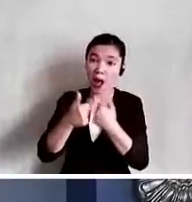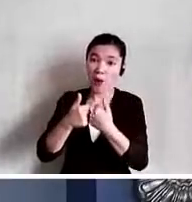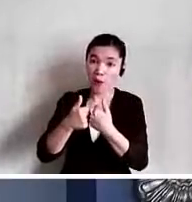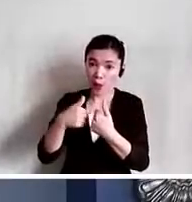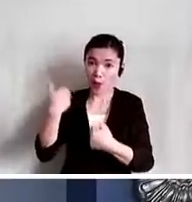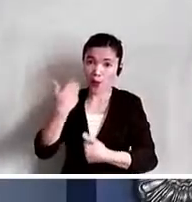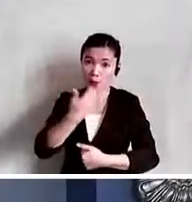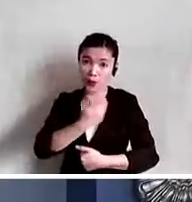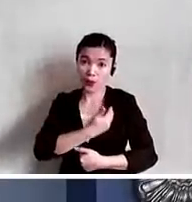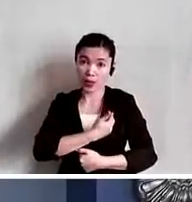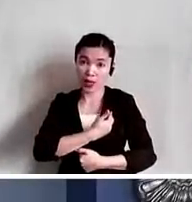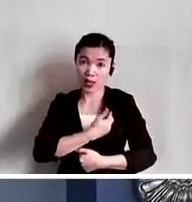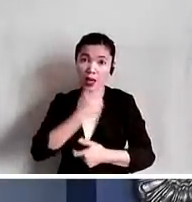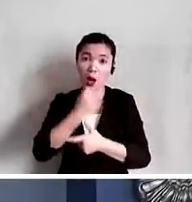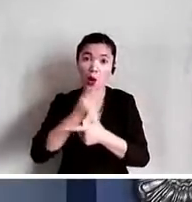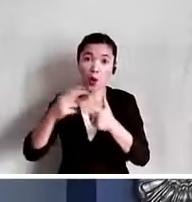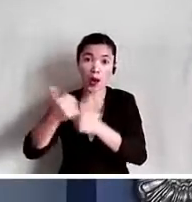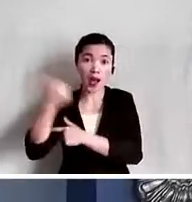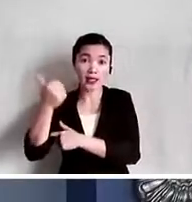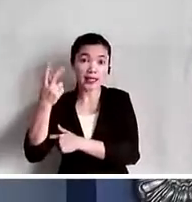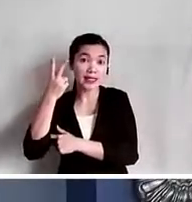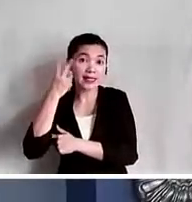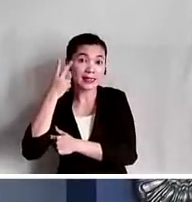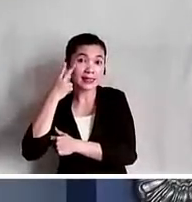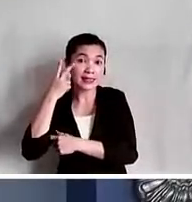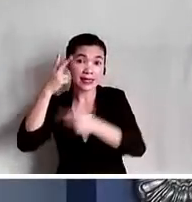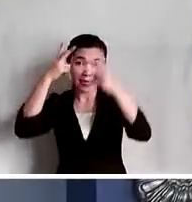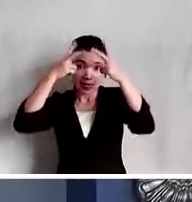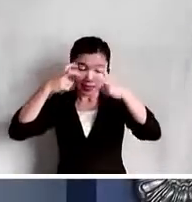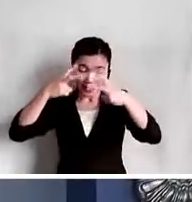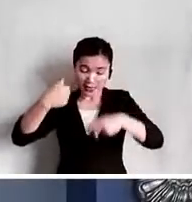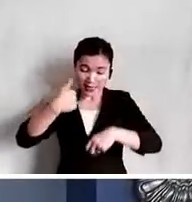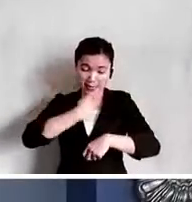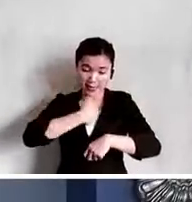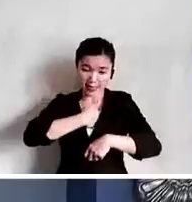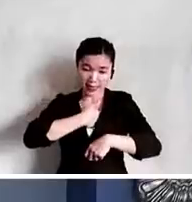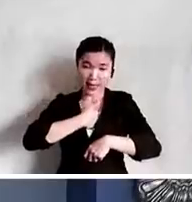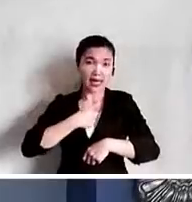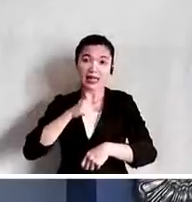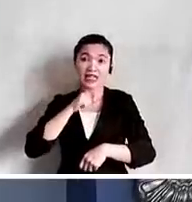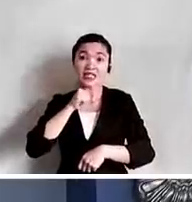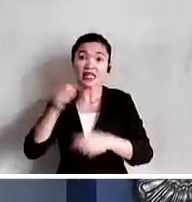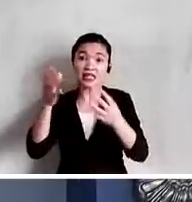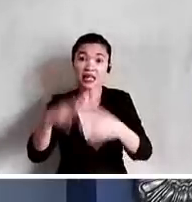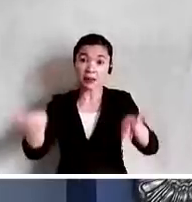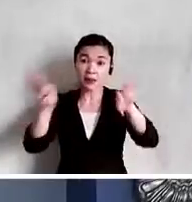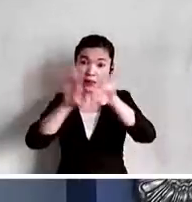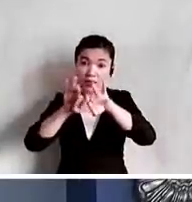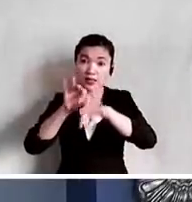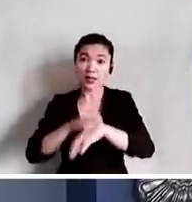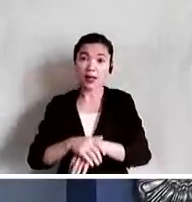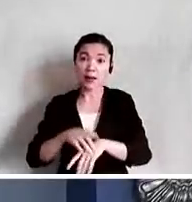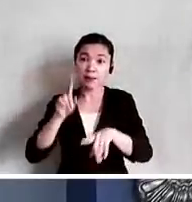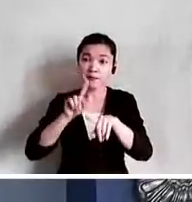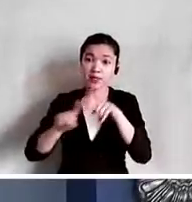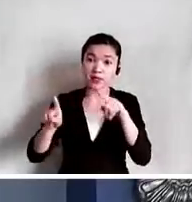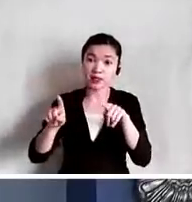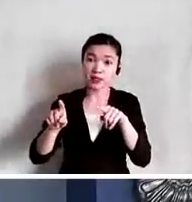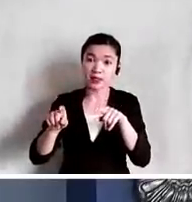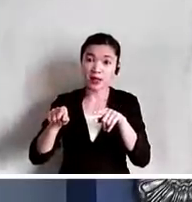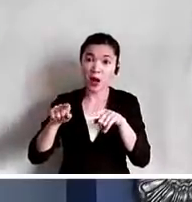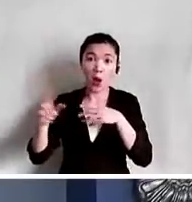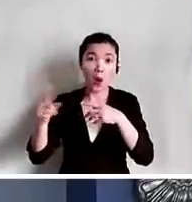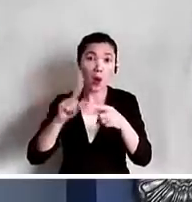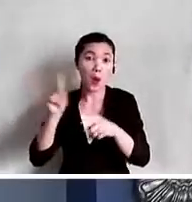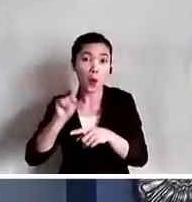others see ourselves. Dili na mao ang importante. Rather, what matters most